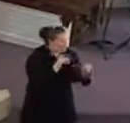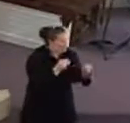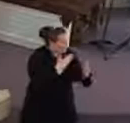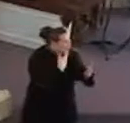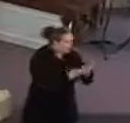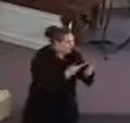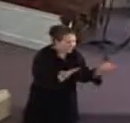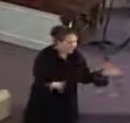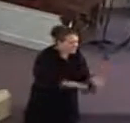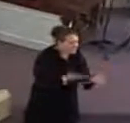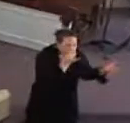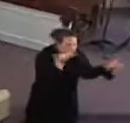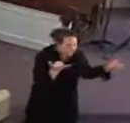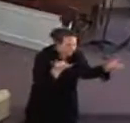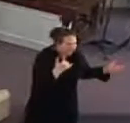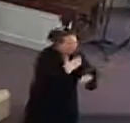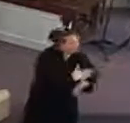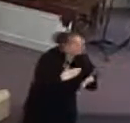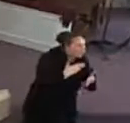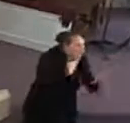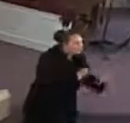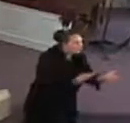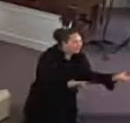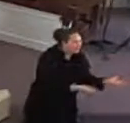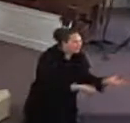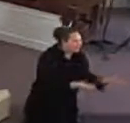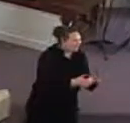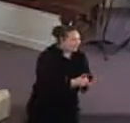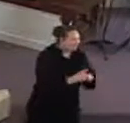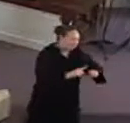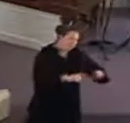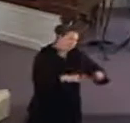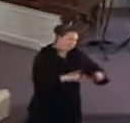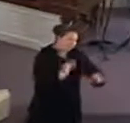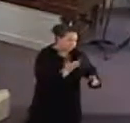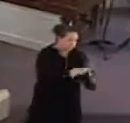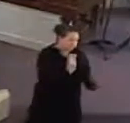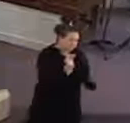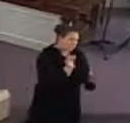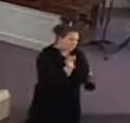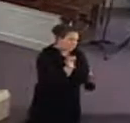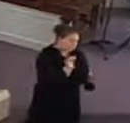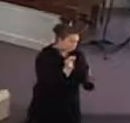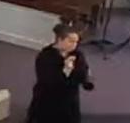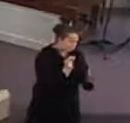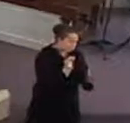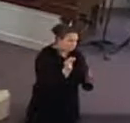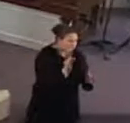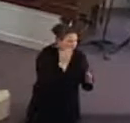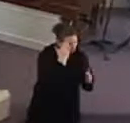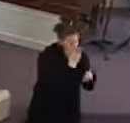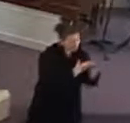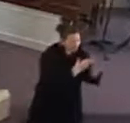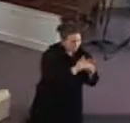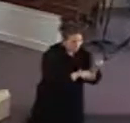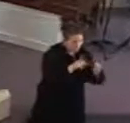because I like to enjoy good things. Right, it's up to us what we want to do. I've noticed some people,